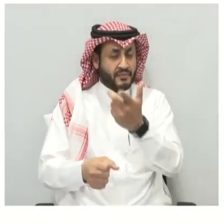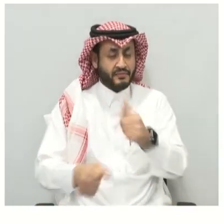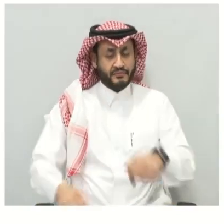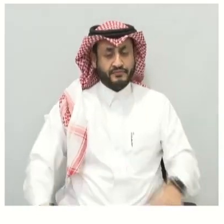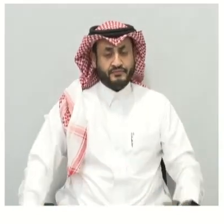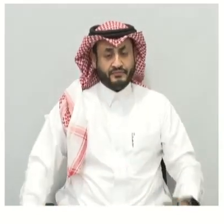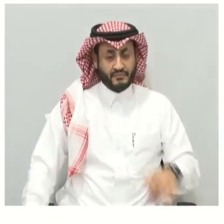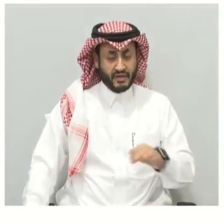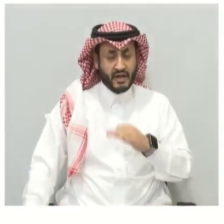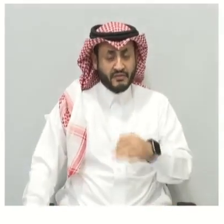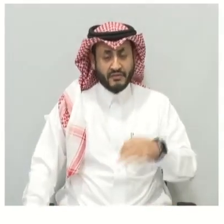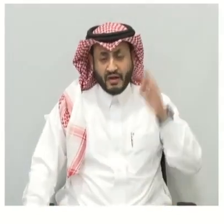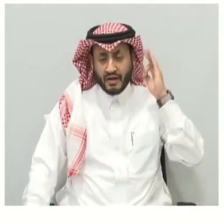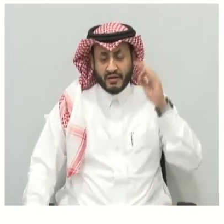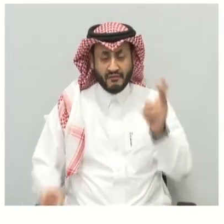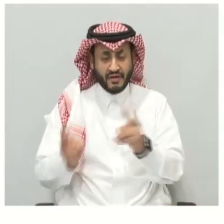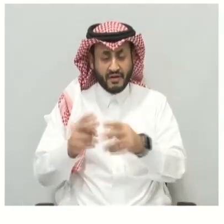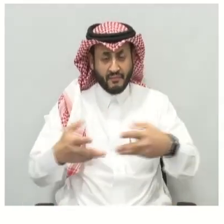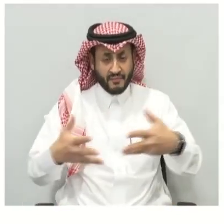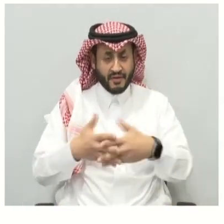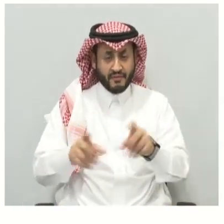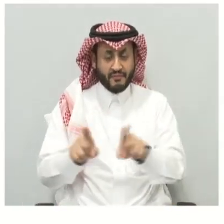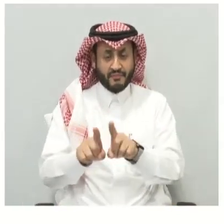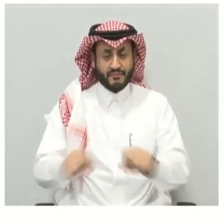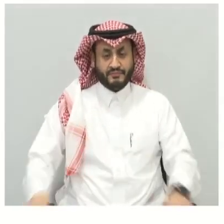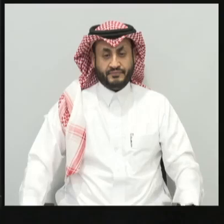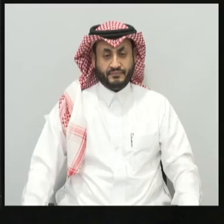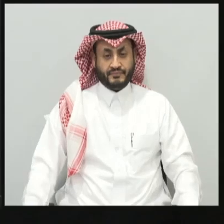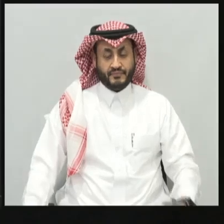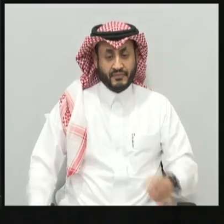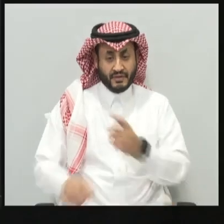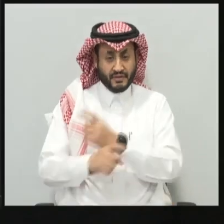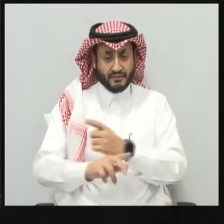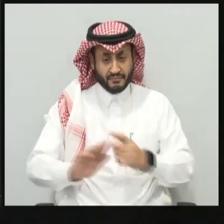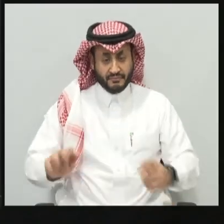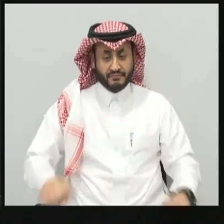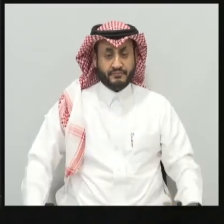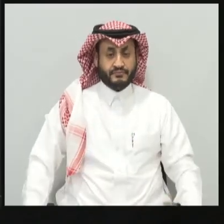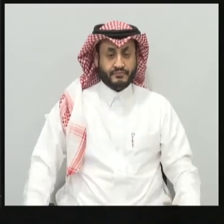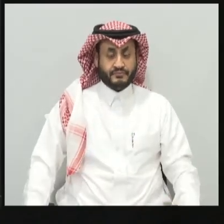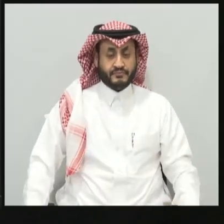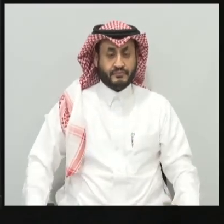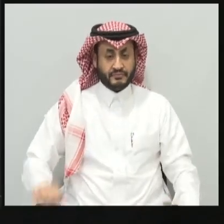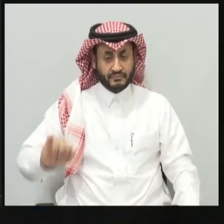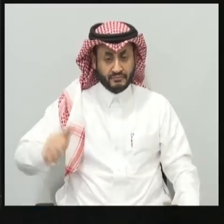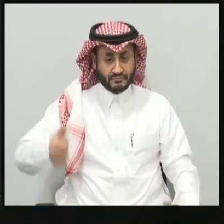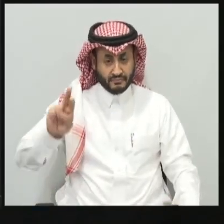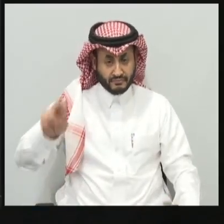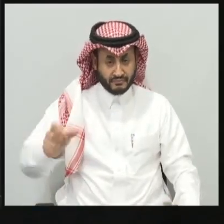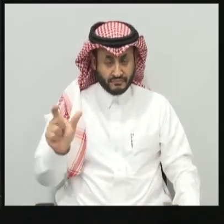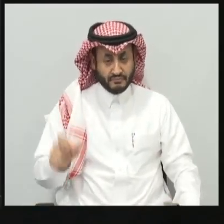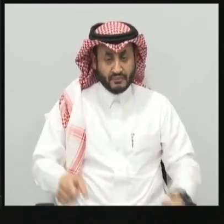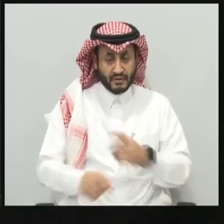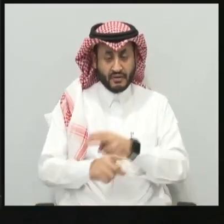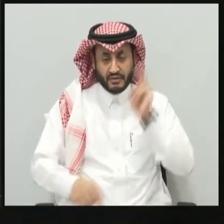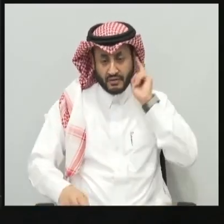is listen and discuss and pair work. This lesson will be presented by me, teacher Mazen Al-Harbi, and the sign language